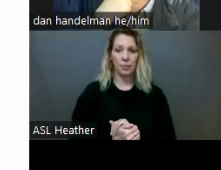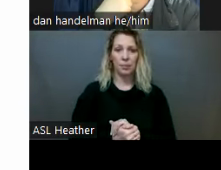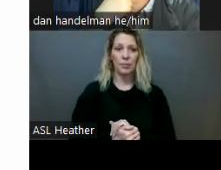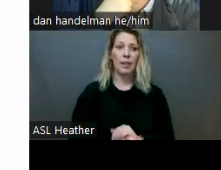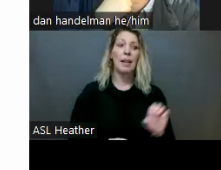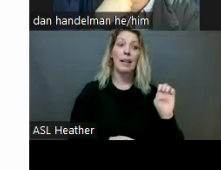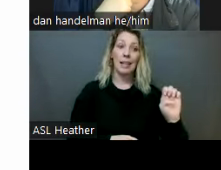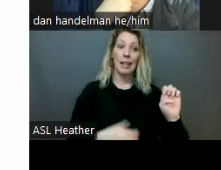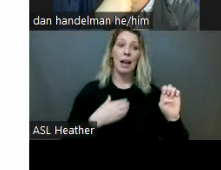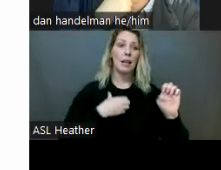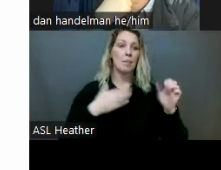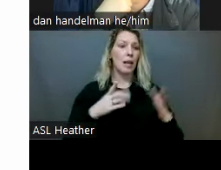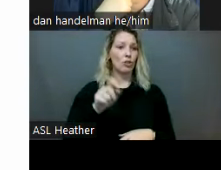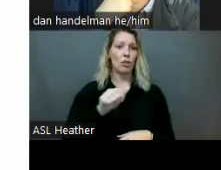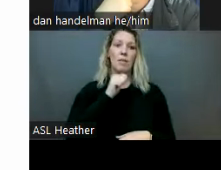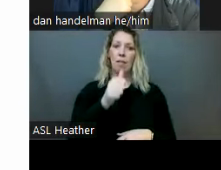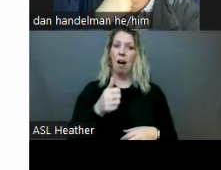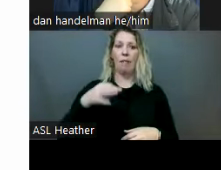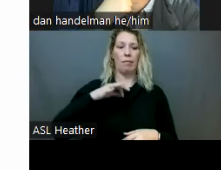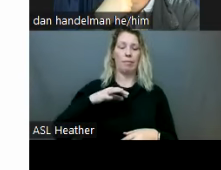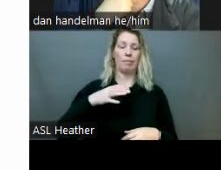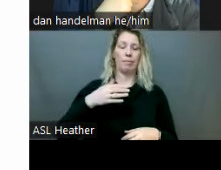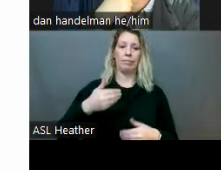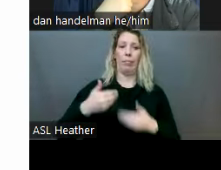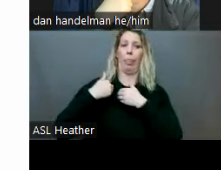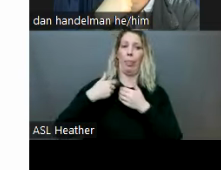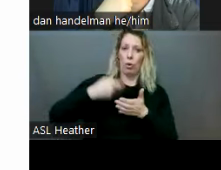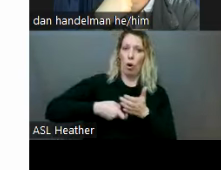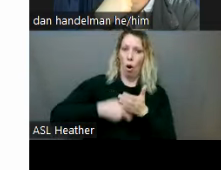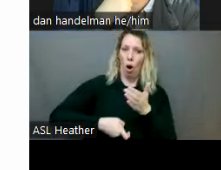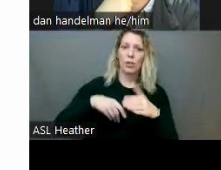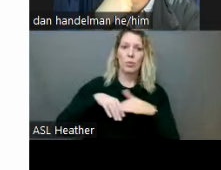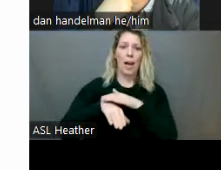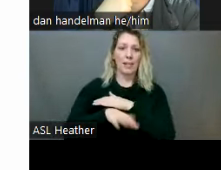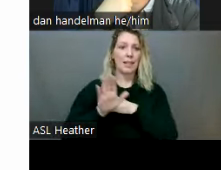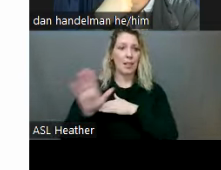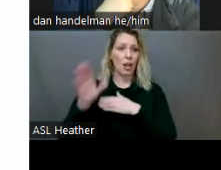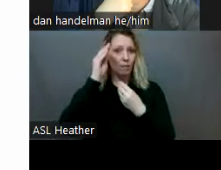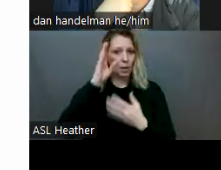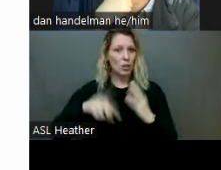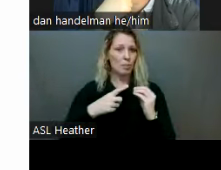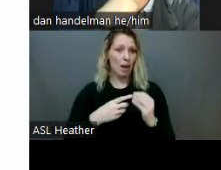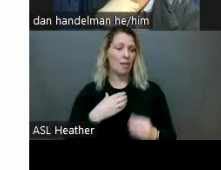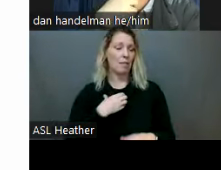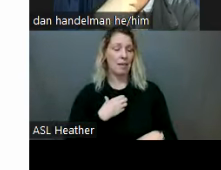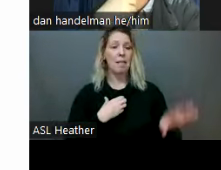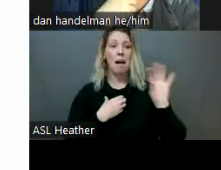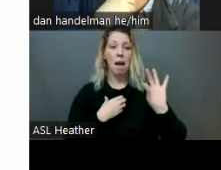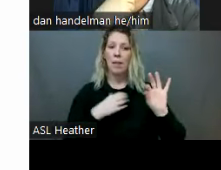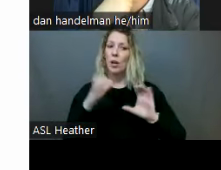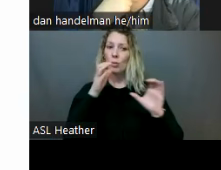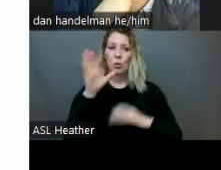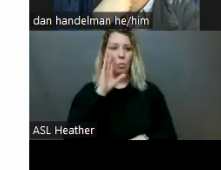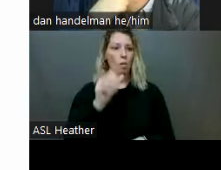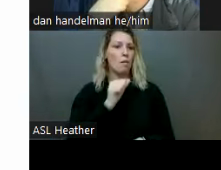the complainant shall not incur costs for access to information about their complaint. And F, communication shall not be made